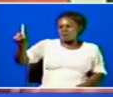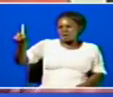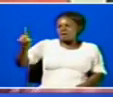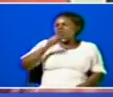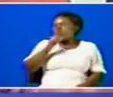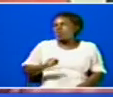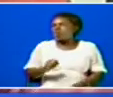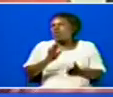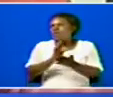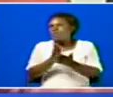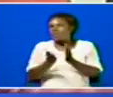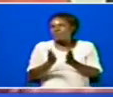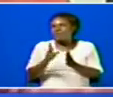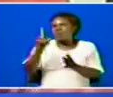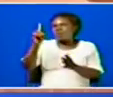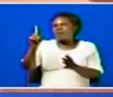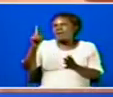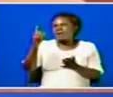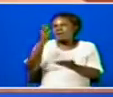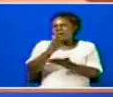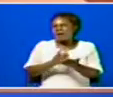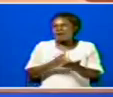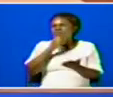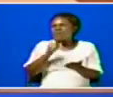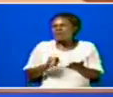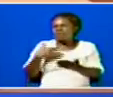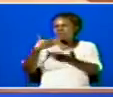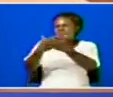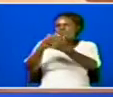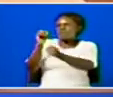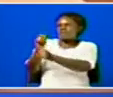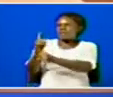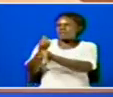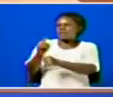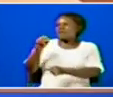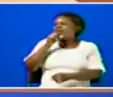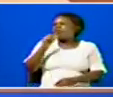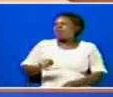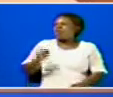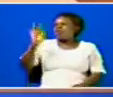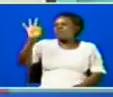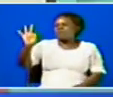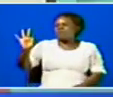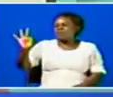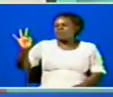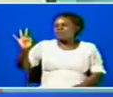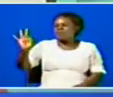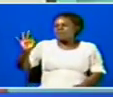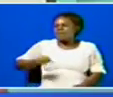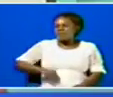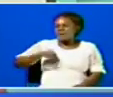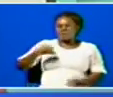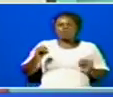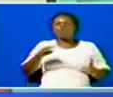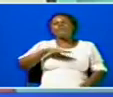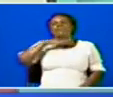aged between 1.5 years to 11 years. 3-year-old did not make it, passed